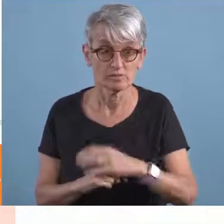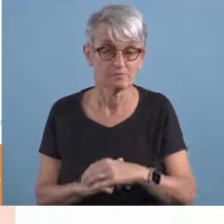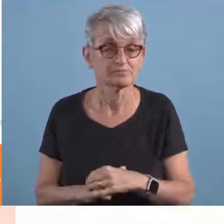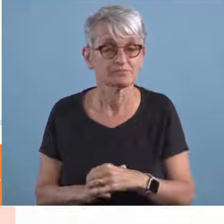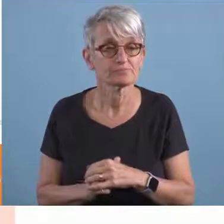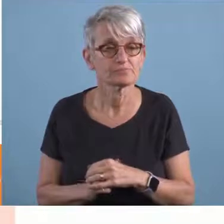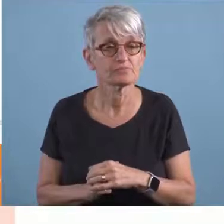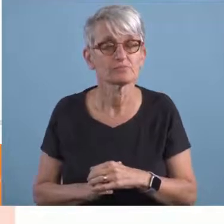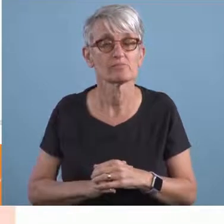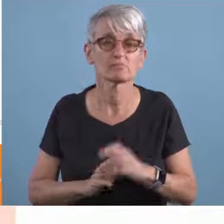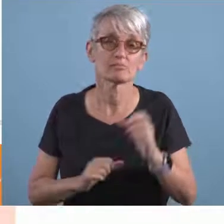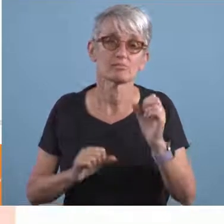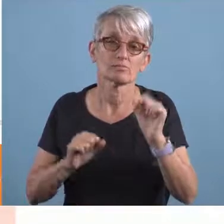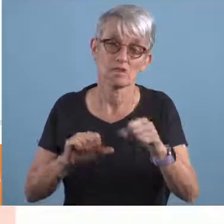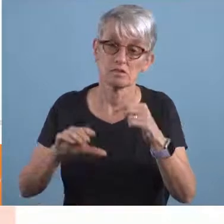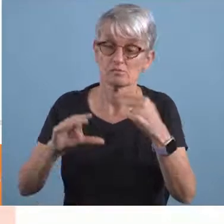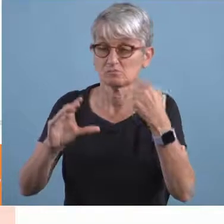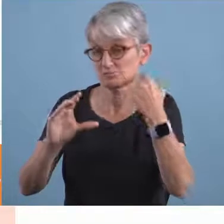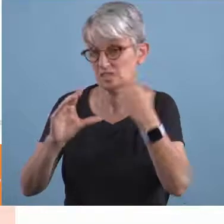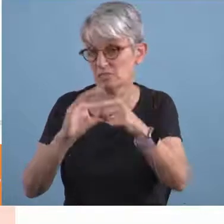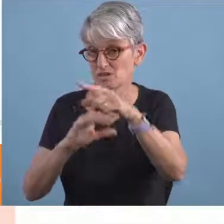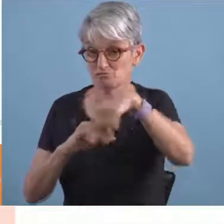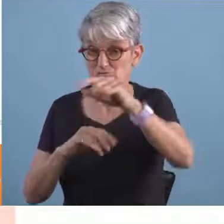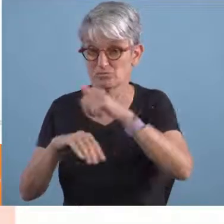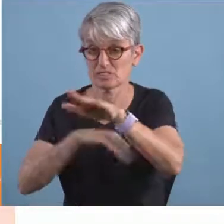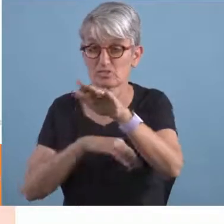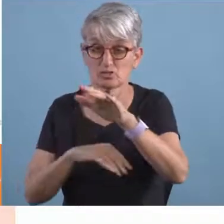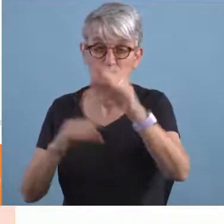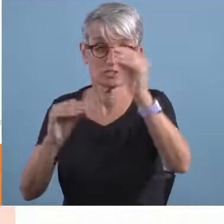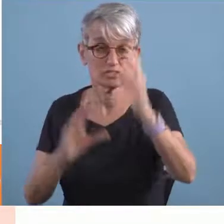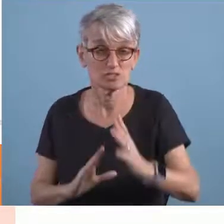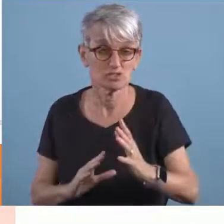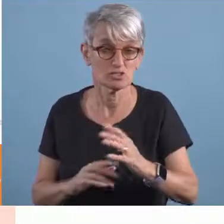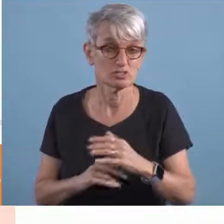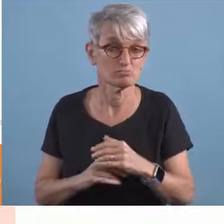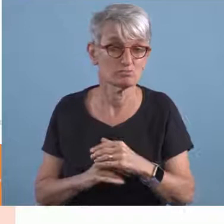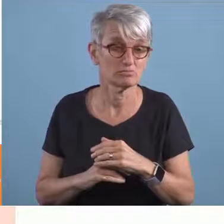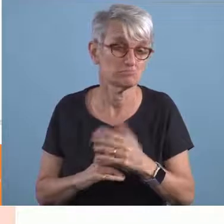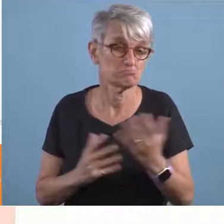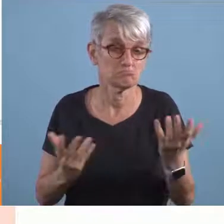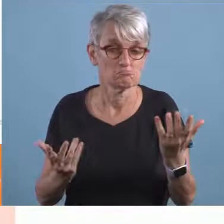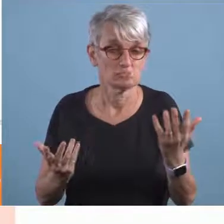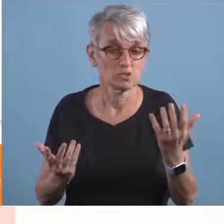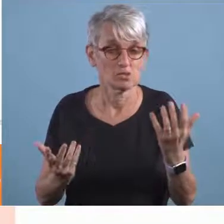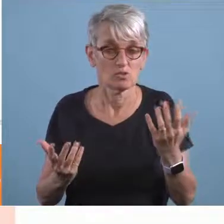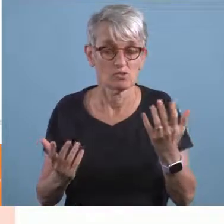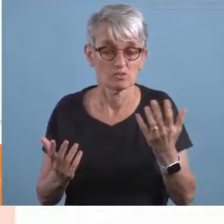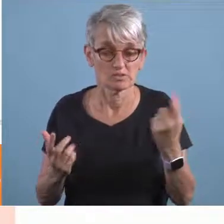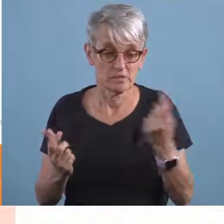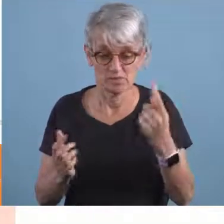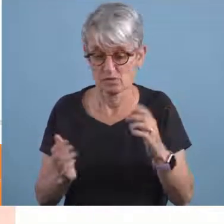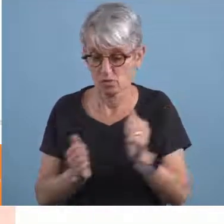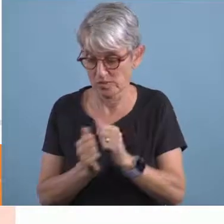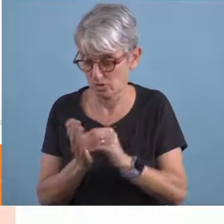You can send an email to teachers or send something printed out with the student that